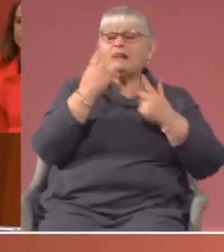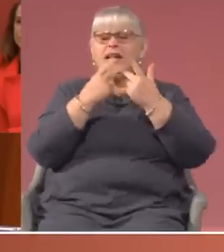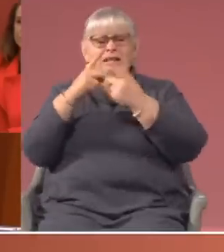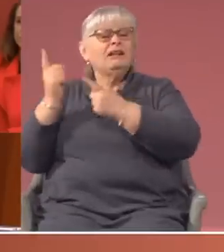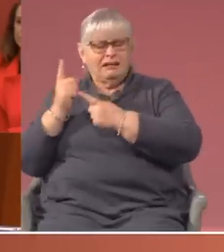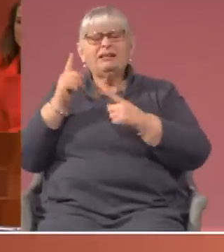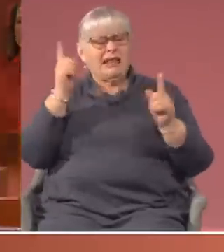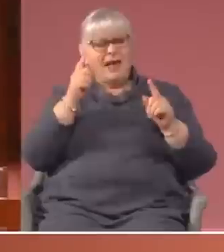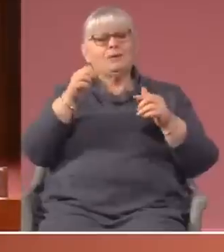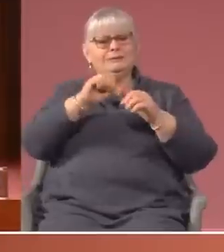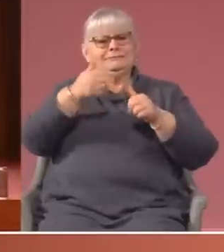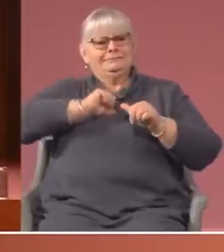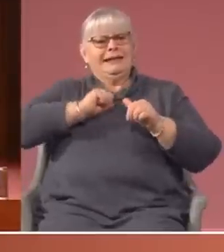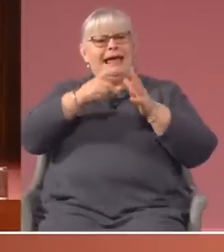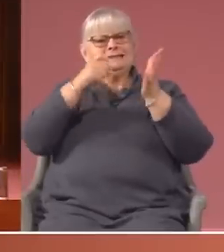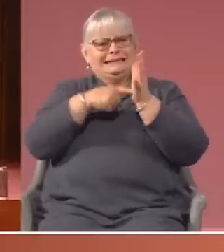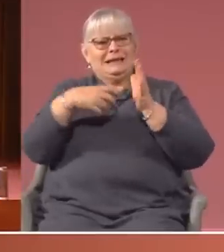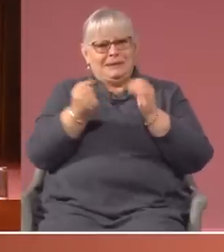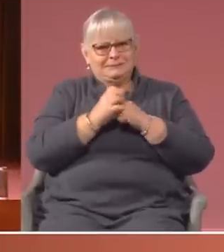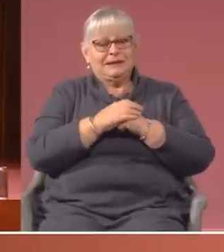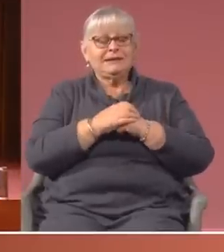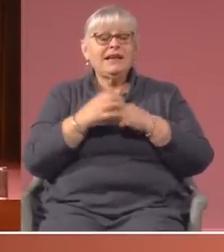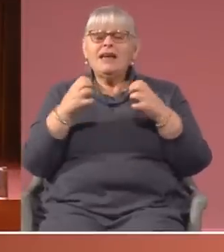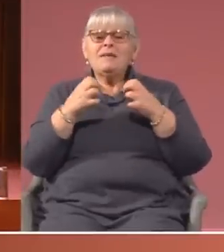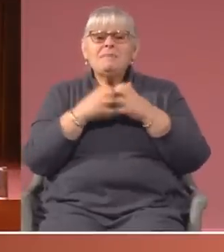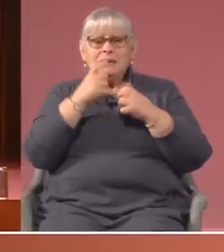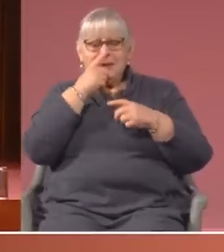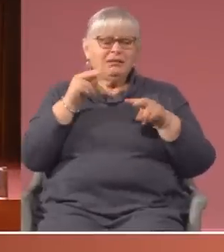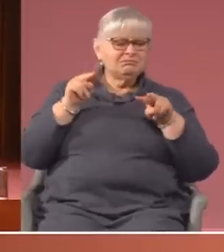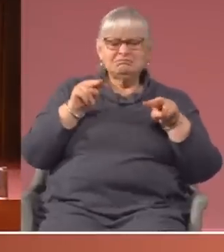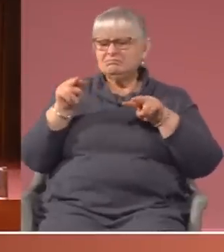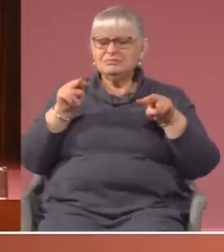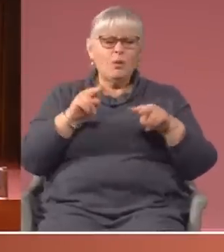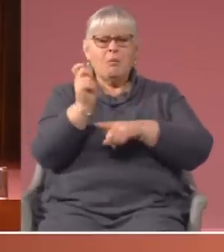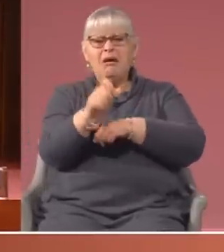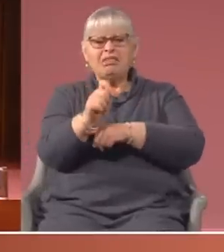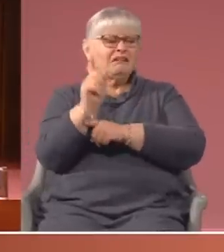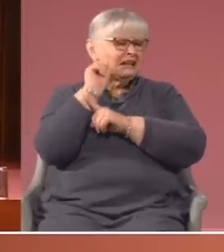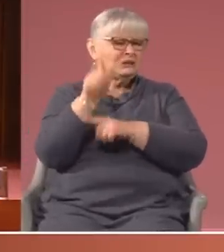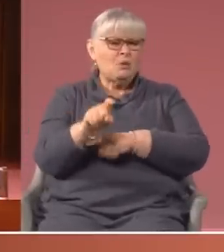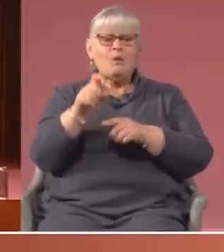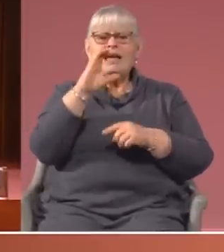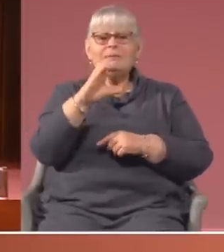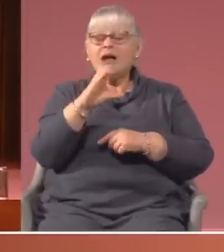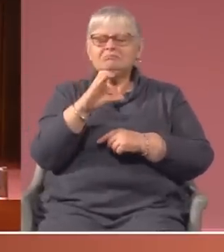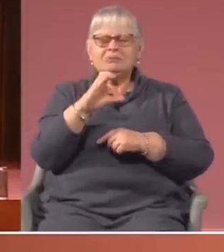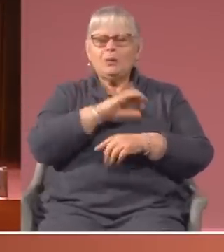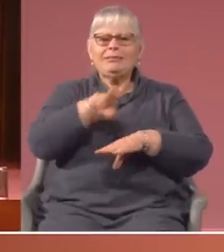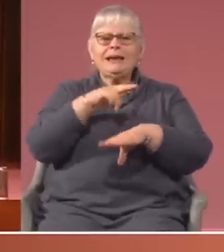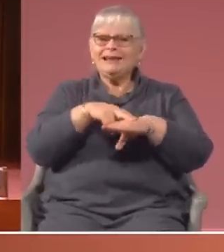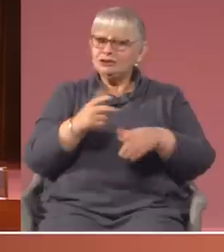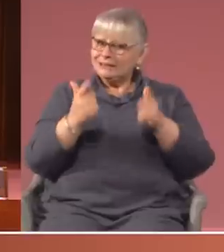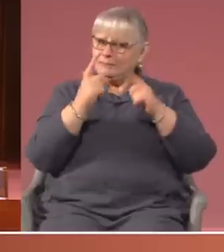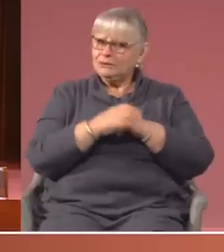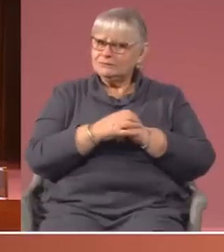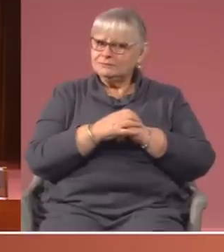we've been neglected, we've been ridiculed, looked down at, or flat out ignored. Canberra is the nation's capital.